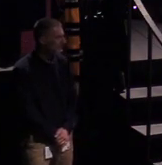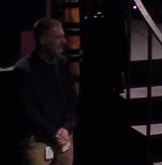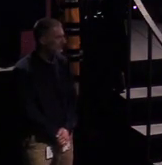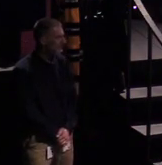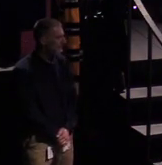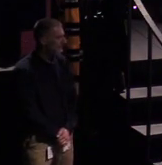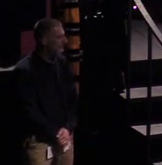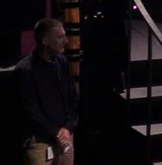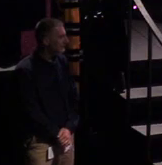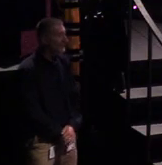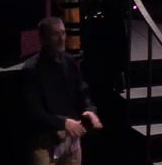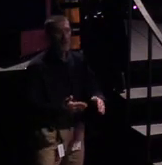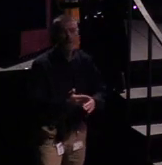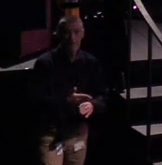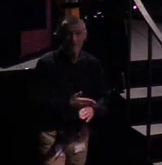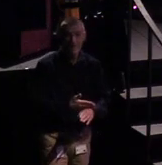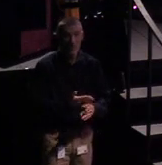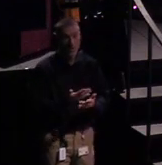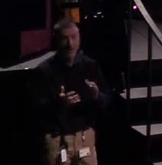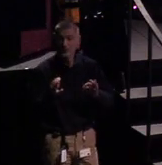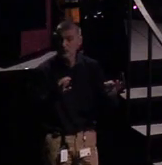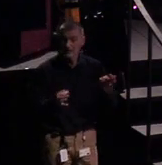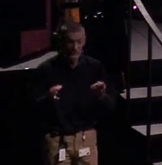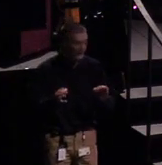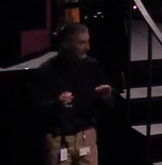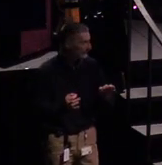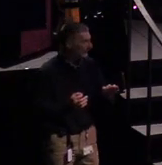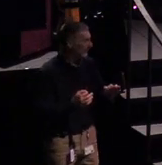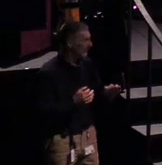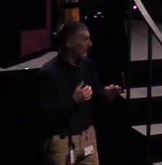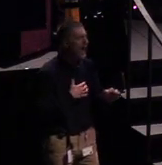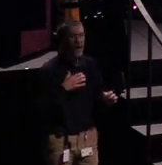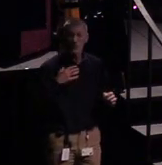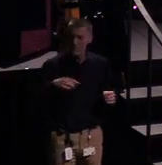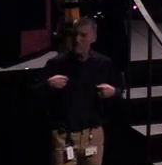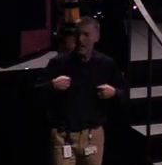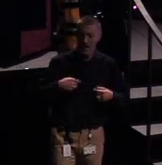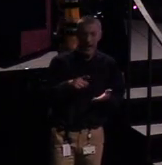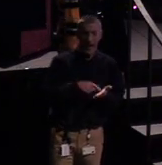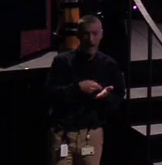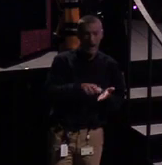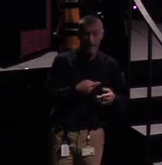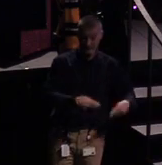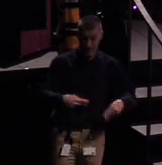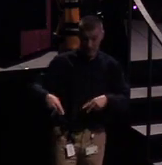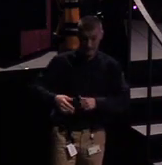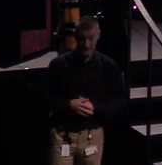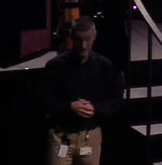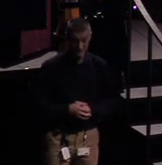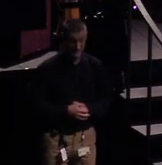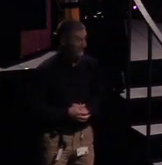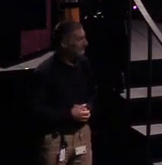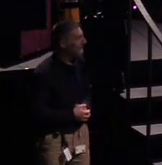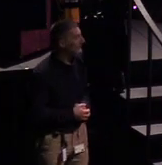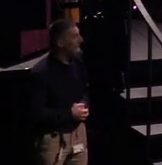so before we take any questions I'm going to do my lemon curd dance so